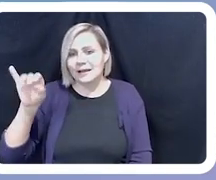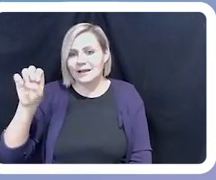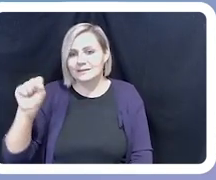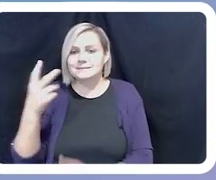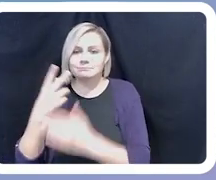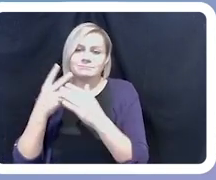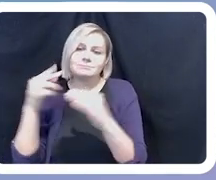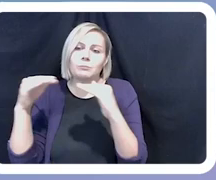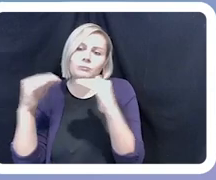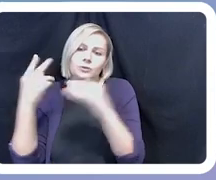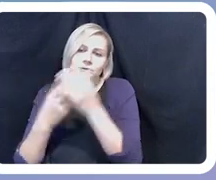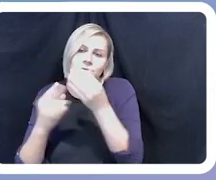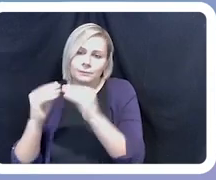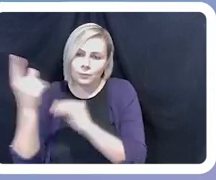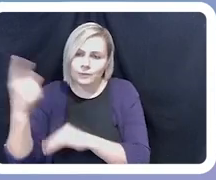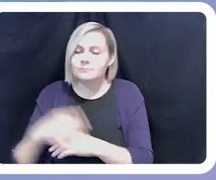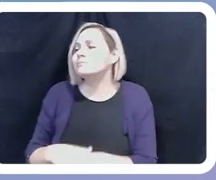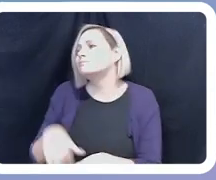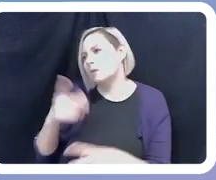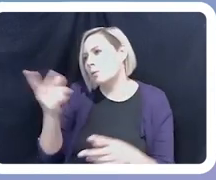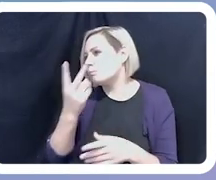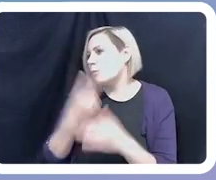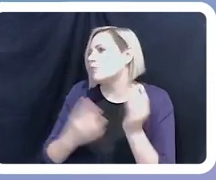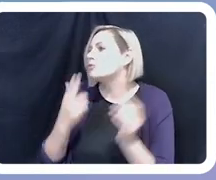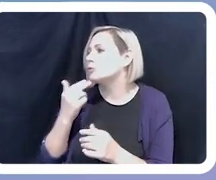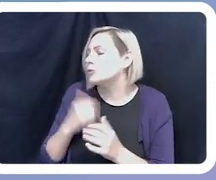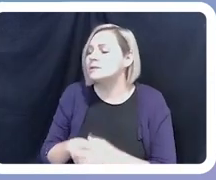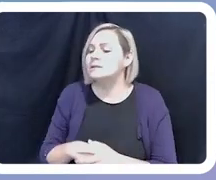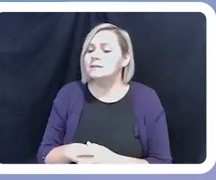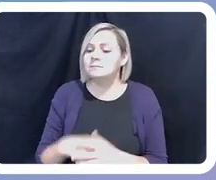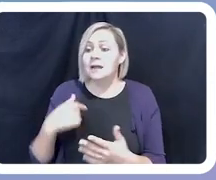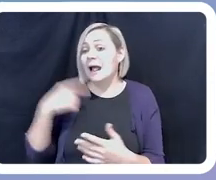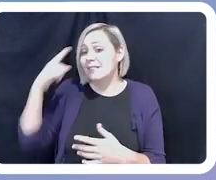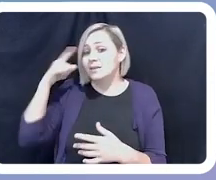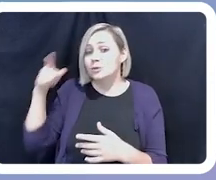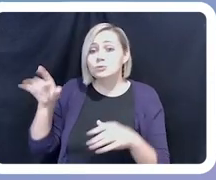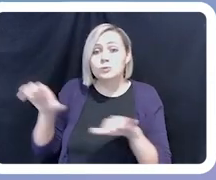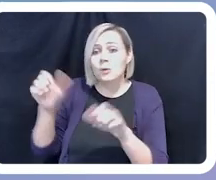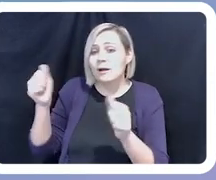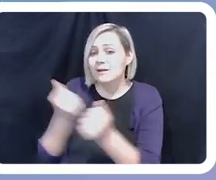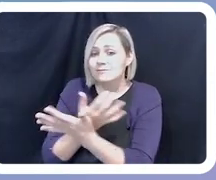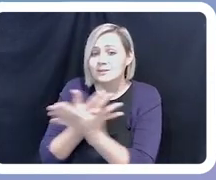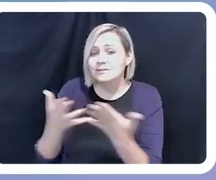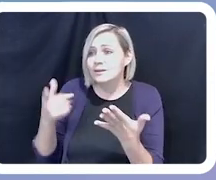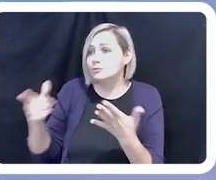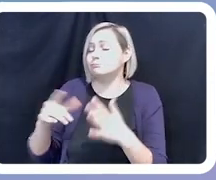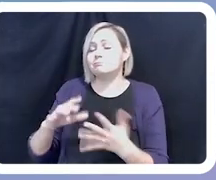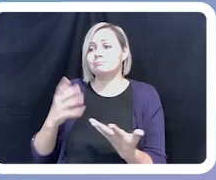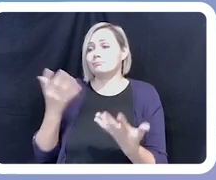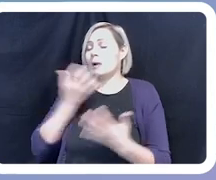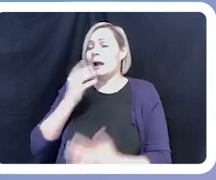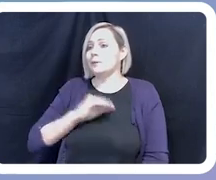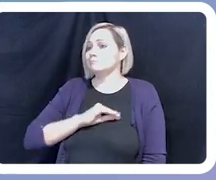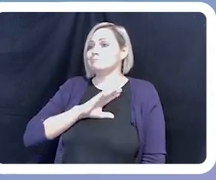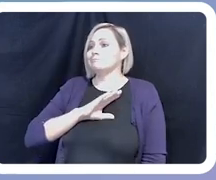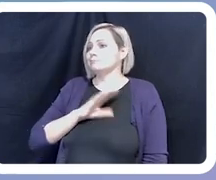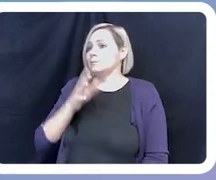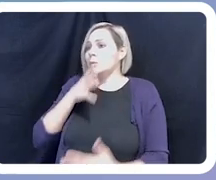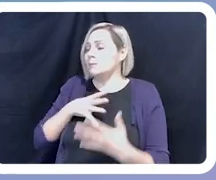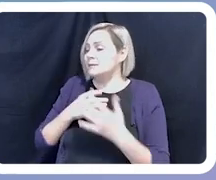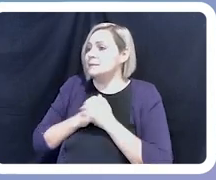So is Hunter, though. So, well, I think that you do everything. And you're such an impressive lady. I can't even tell you.